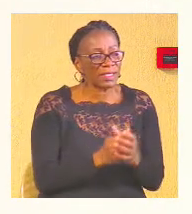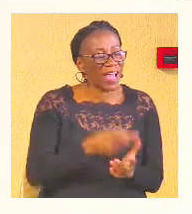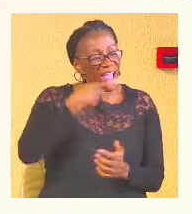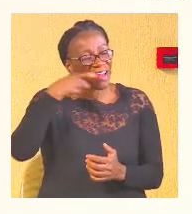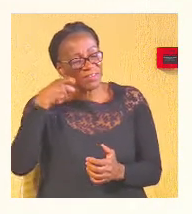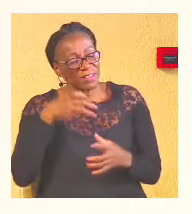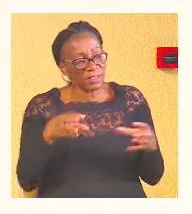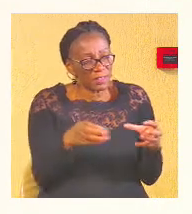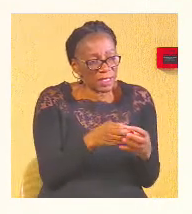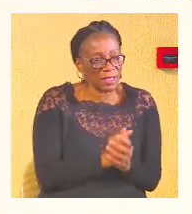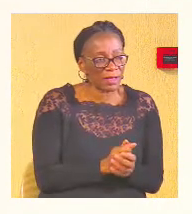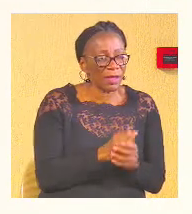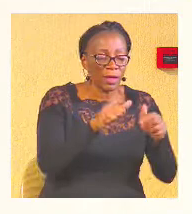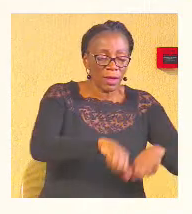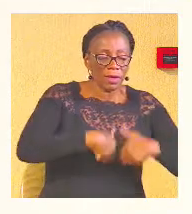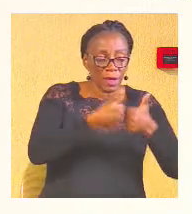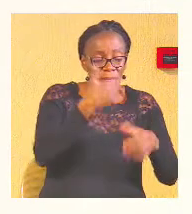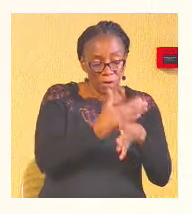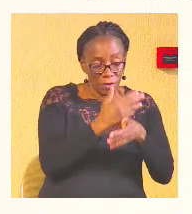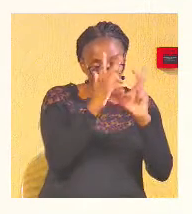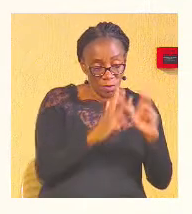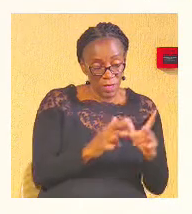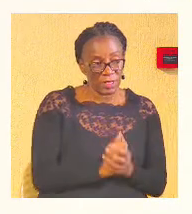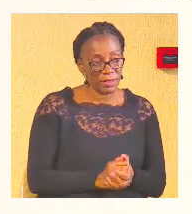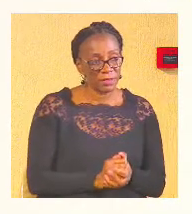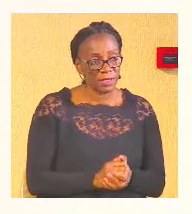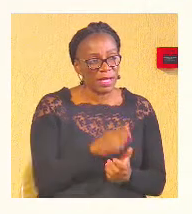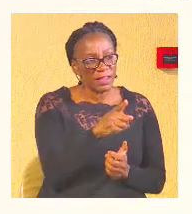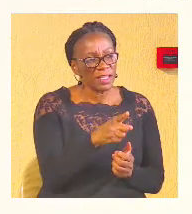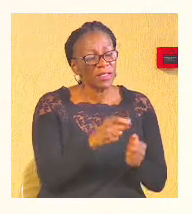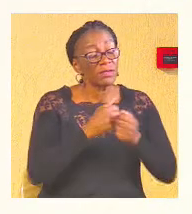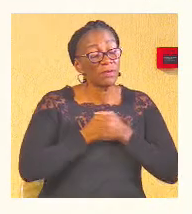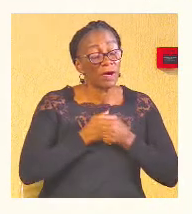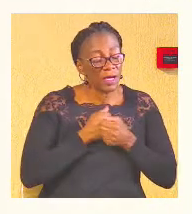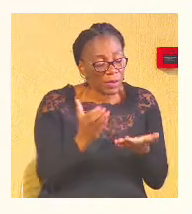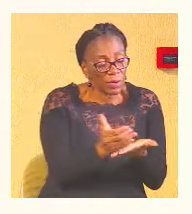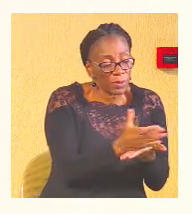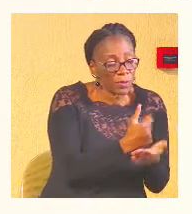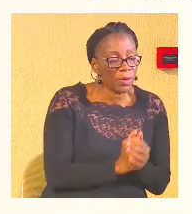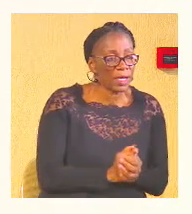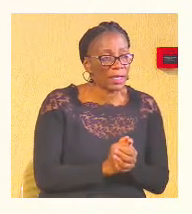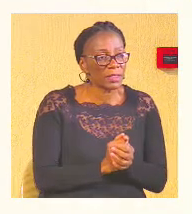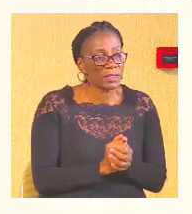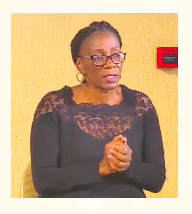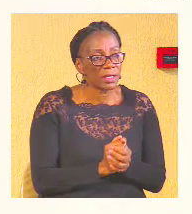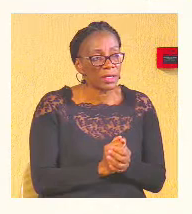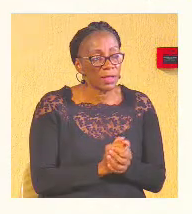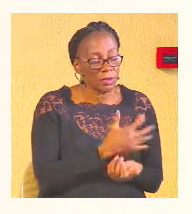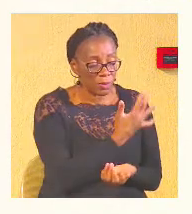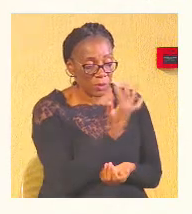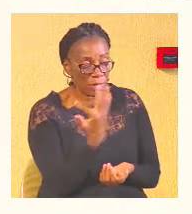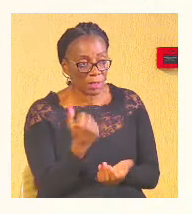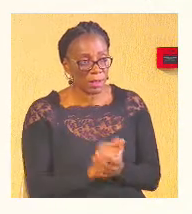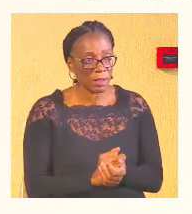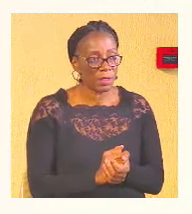other categories. Again, this is the means to get the data that we need to inform the decisions going forward as far as